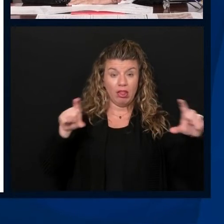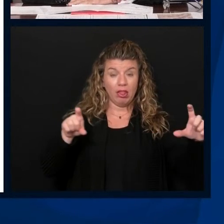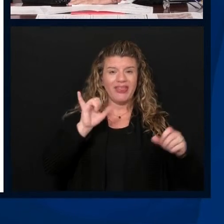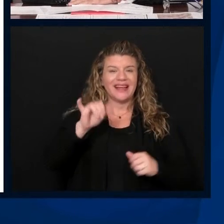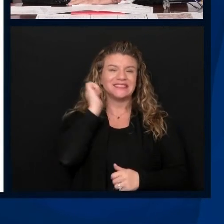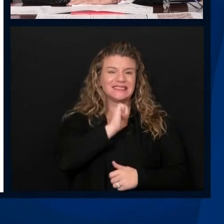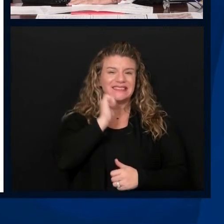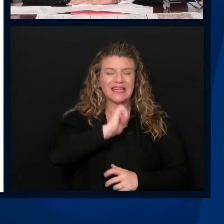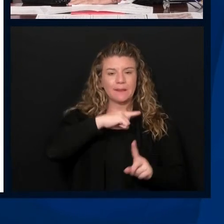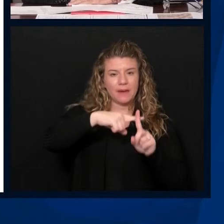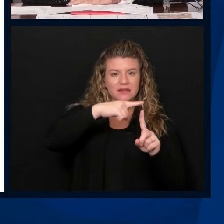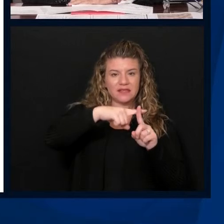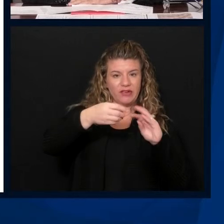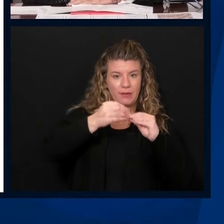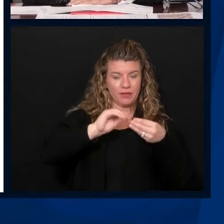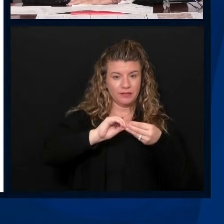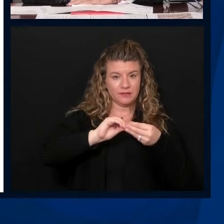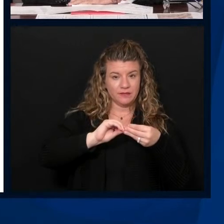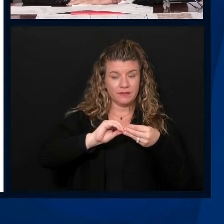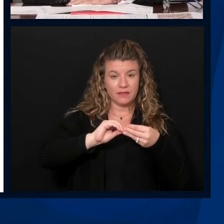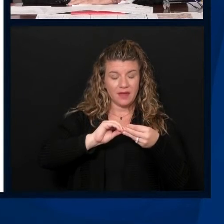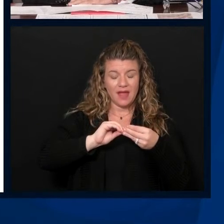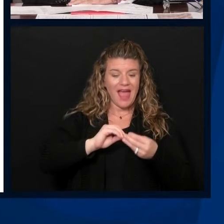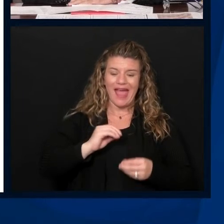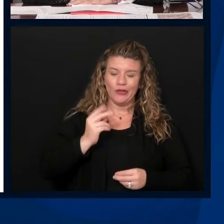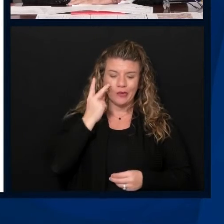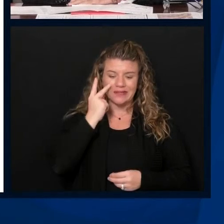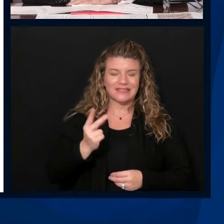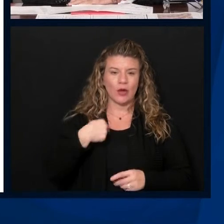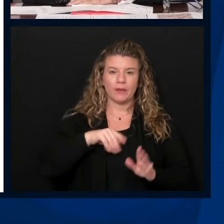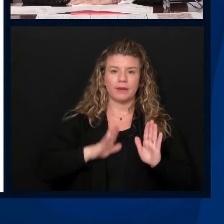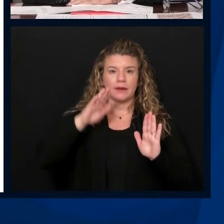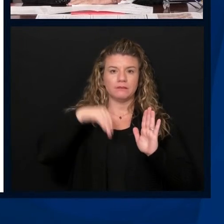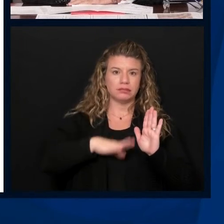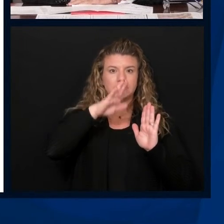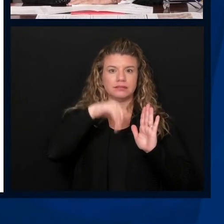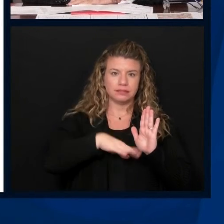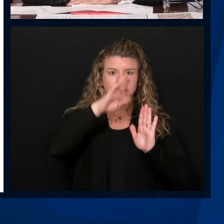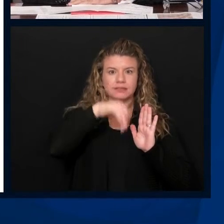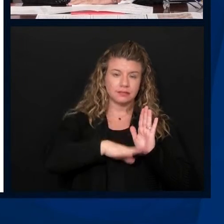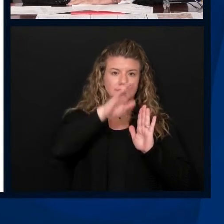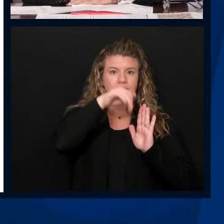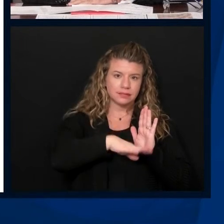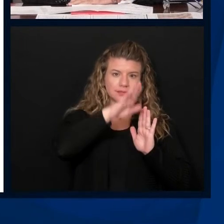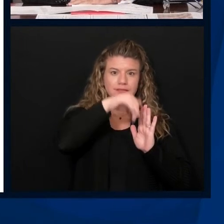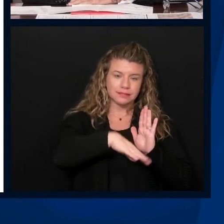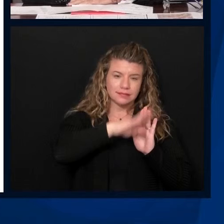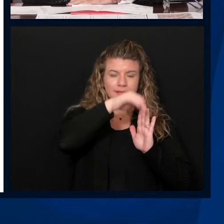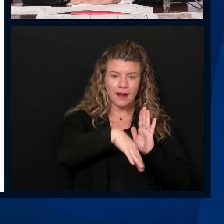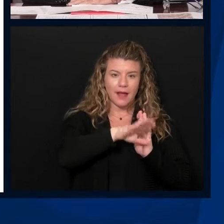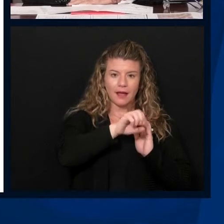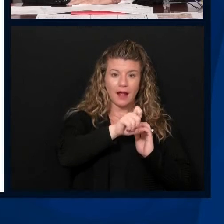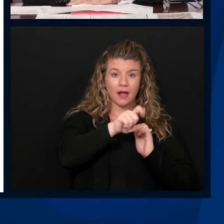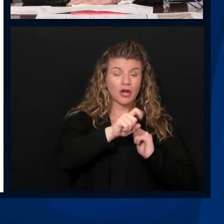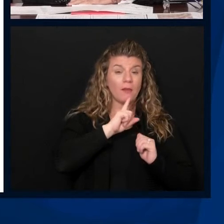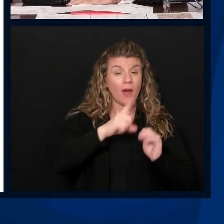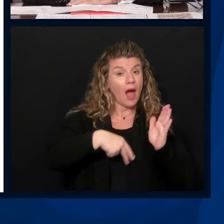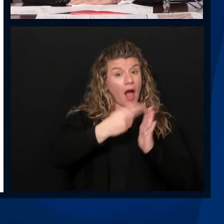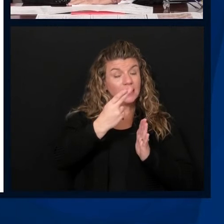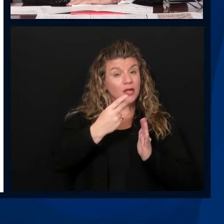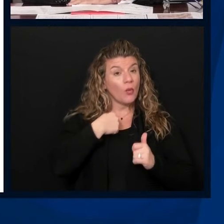positivity number. And we bounced along through October, and really and truly, we had more